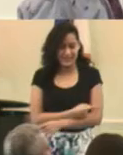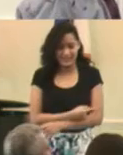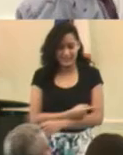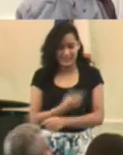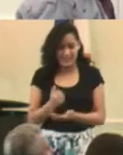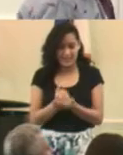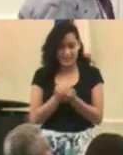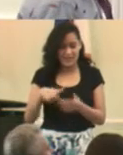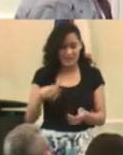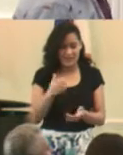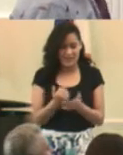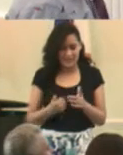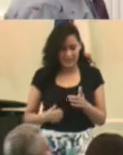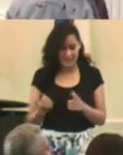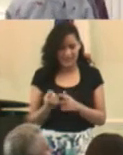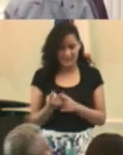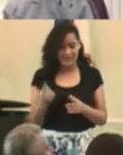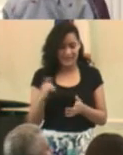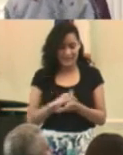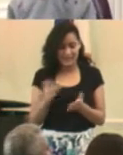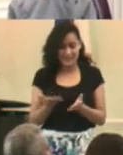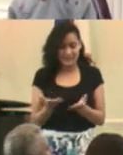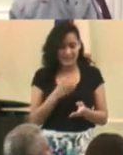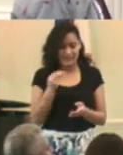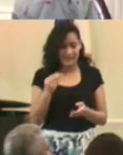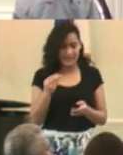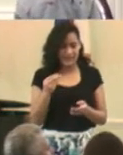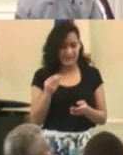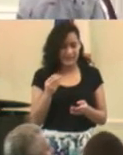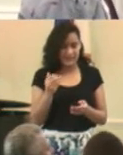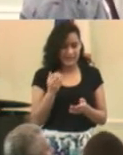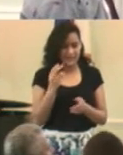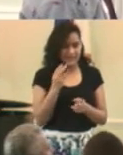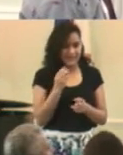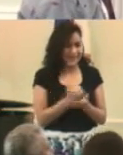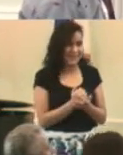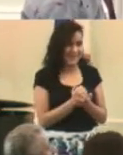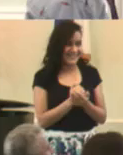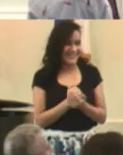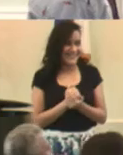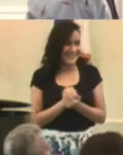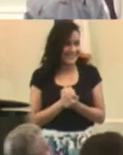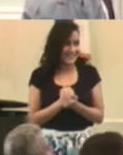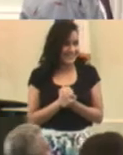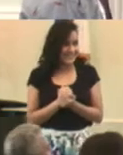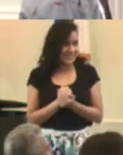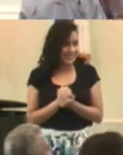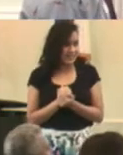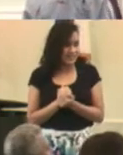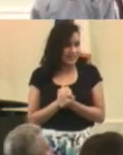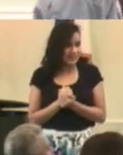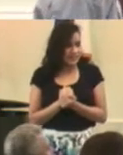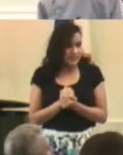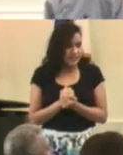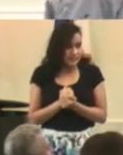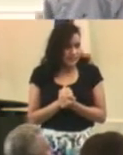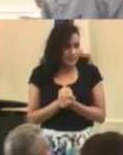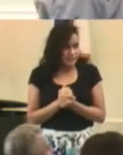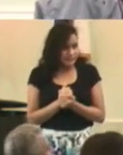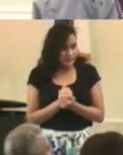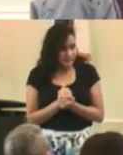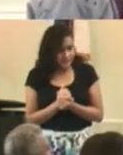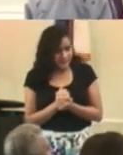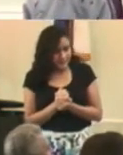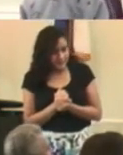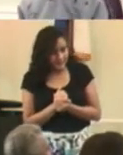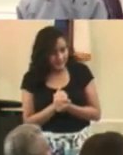that's here and help everyone else. Amen. Amen. Okay. Okay, you can go to. You want to pray